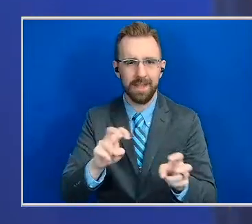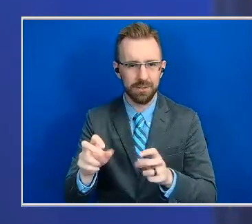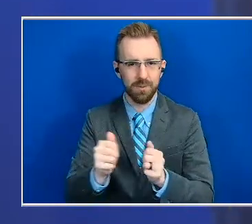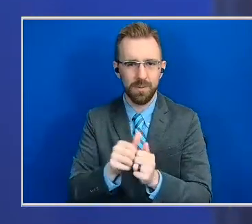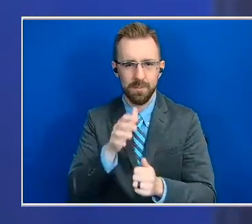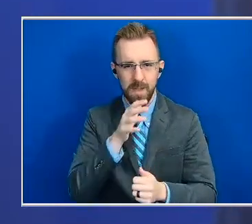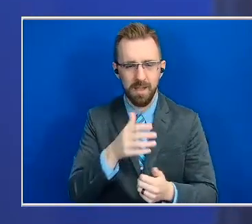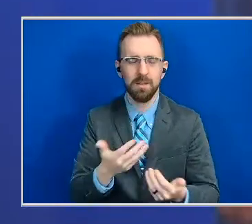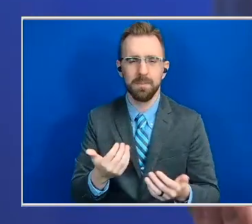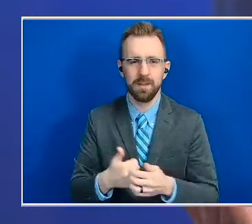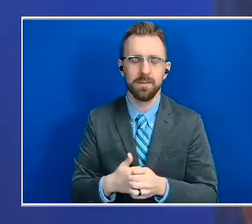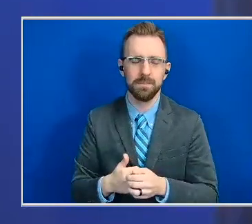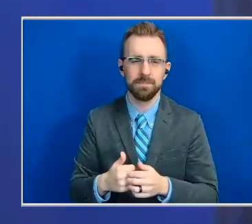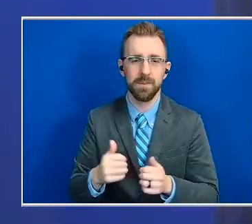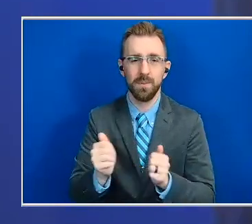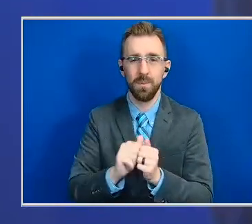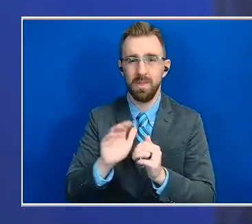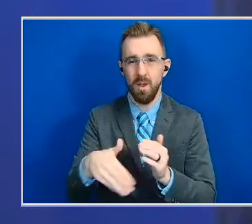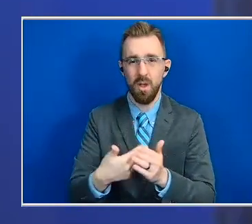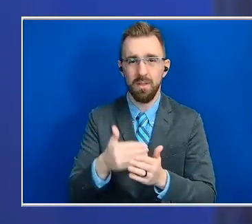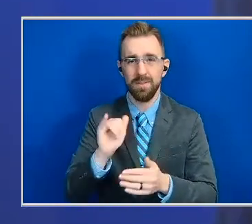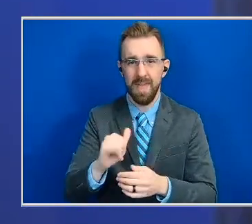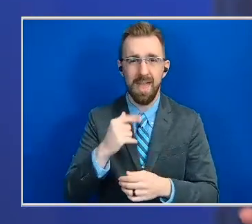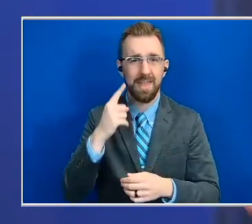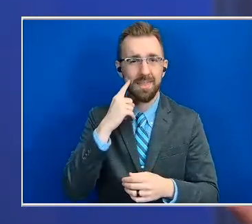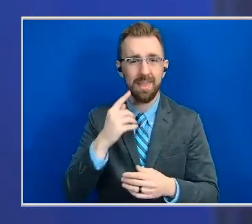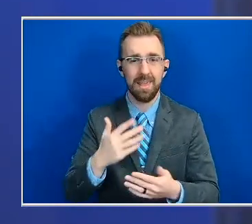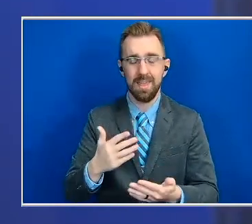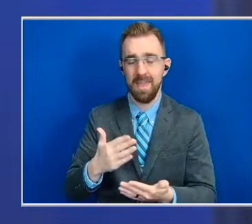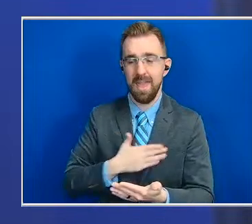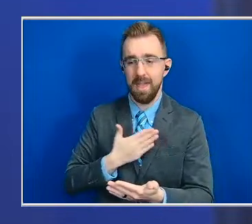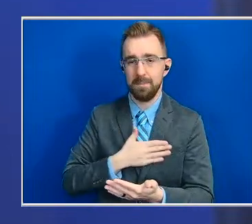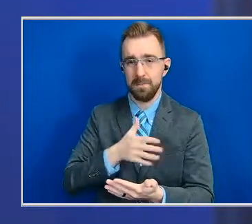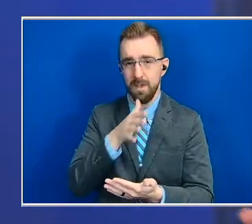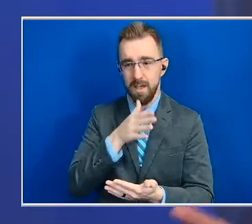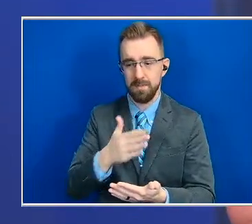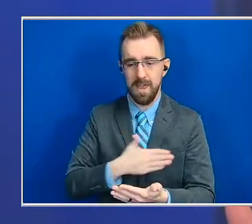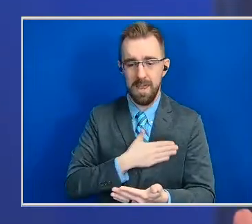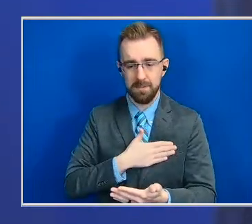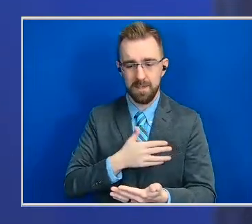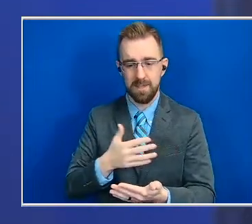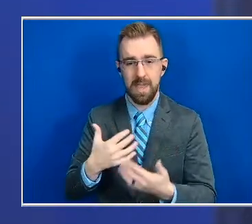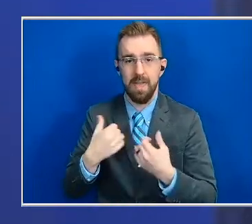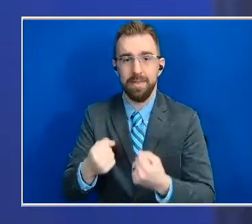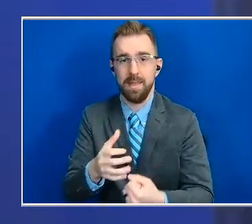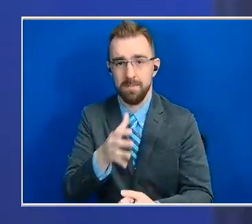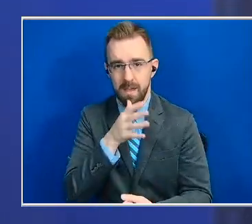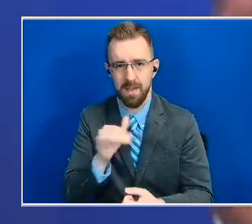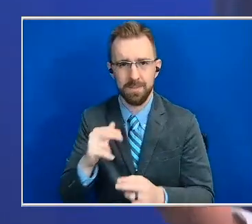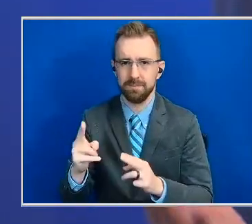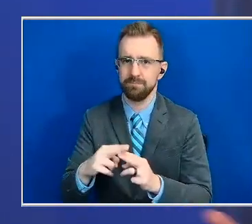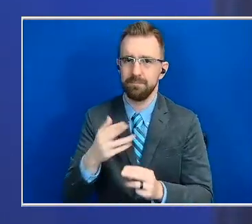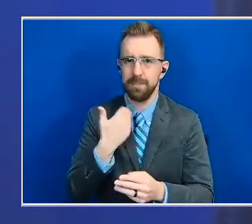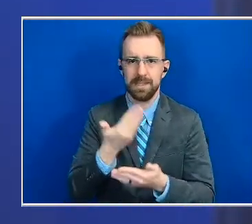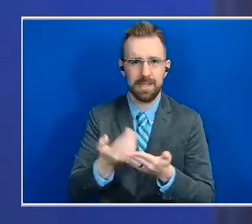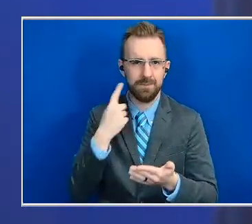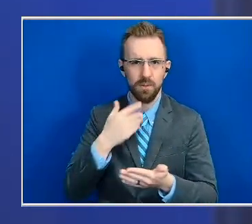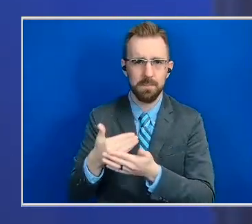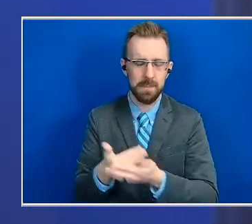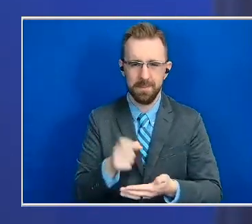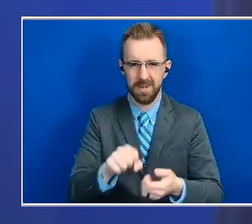that, the biggest thing to remember is a happy mom, and happy and healthy mom is the best thing for the baby, and we need to support moms